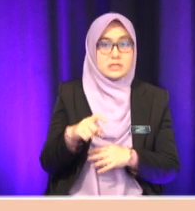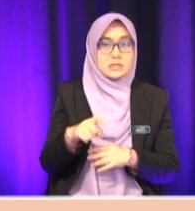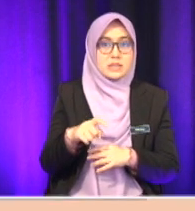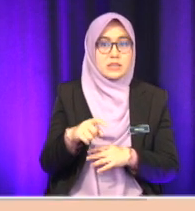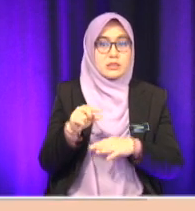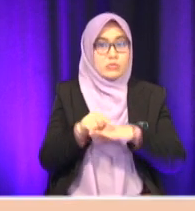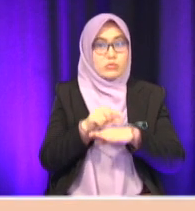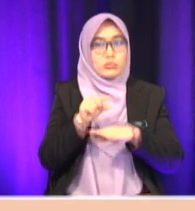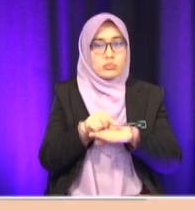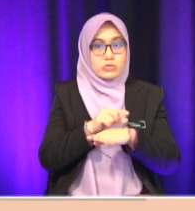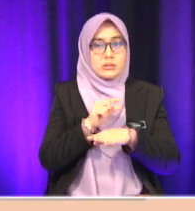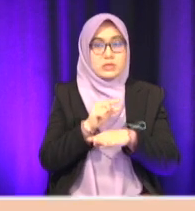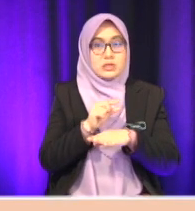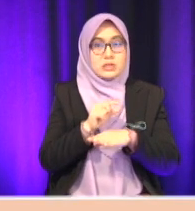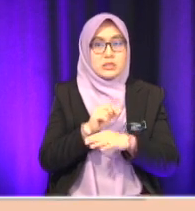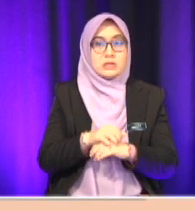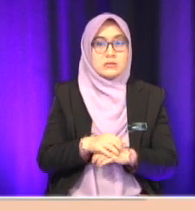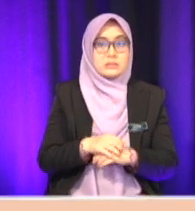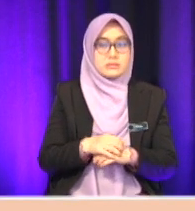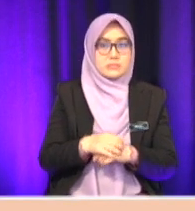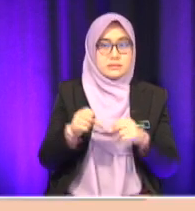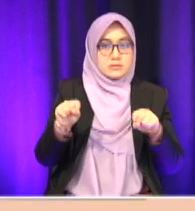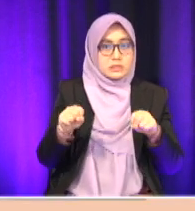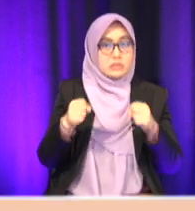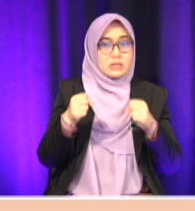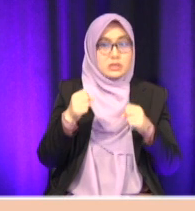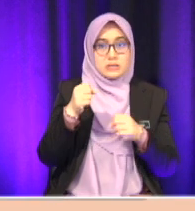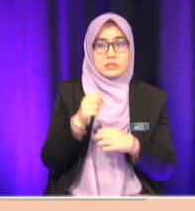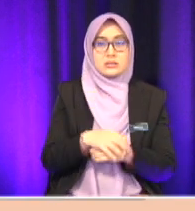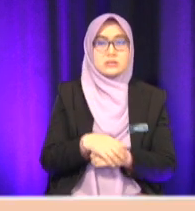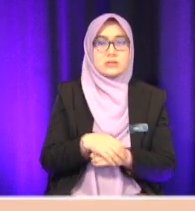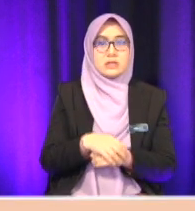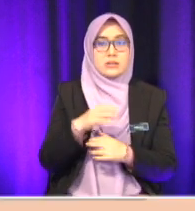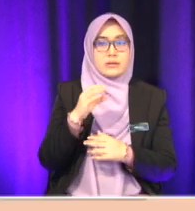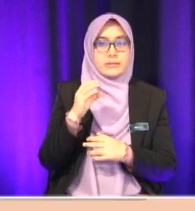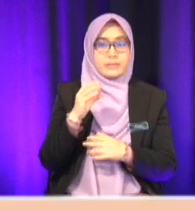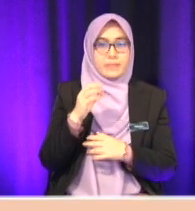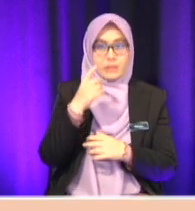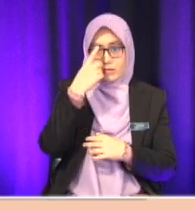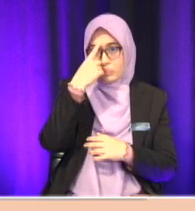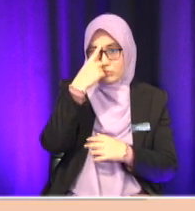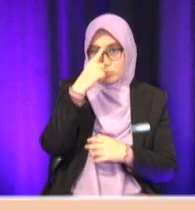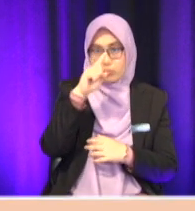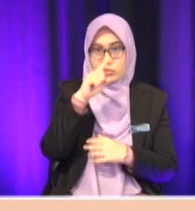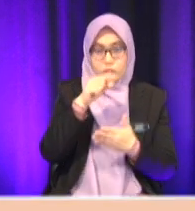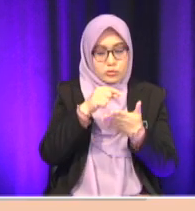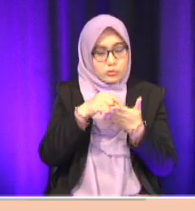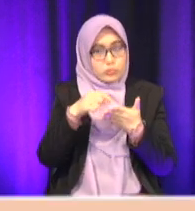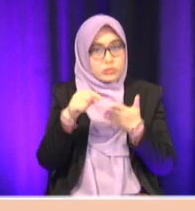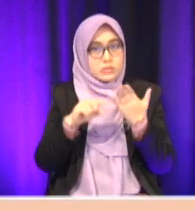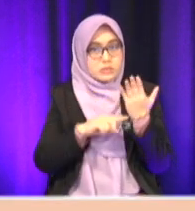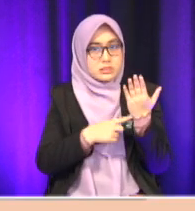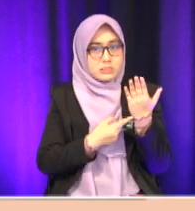coherence and cohesion to find the correct sentence, to fill in the blanks. Just now,